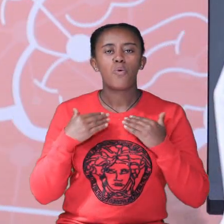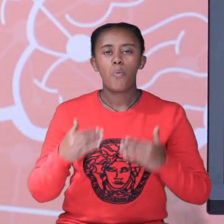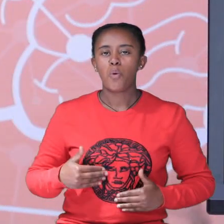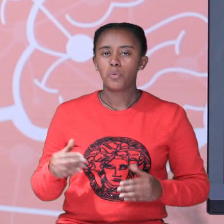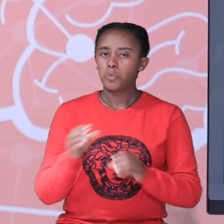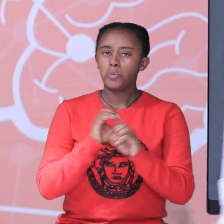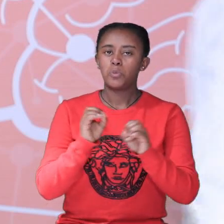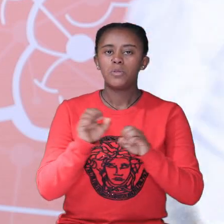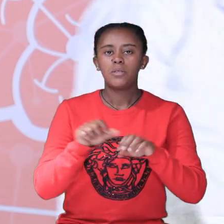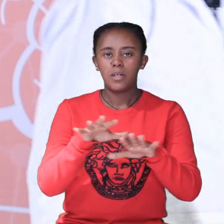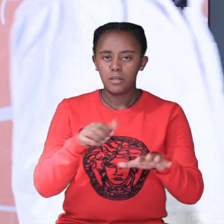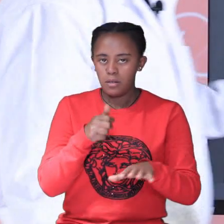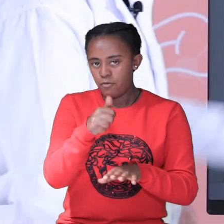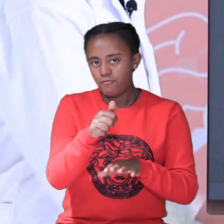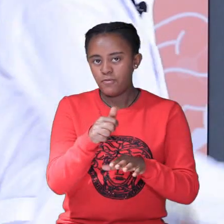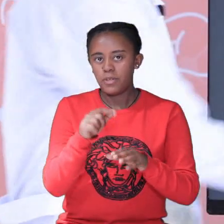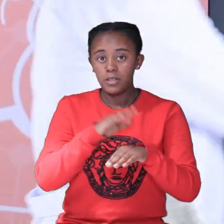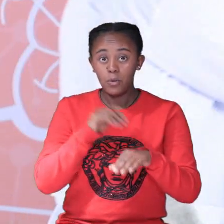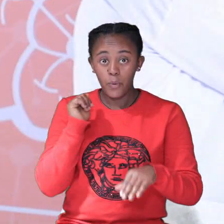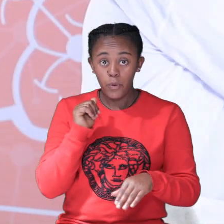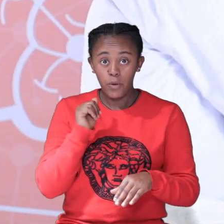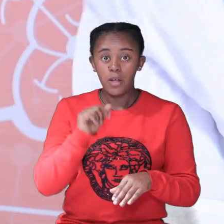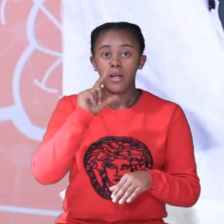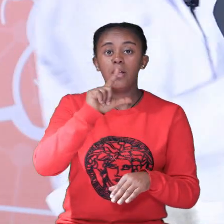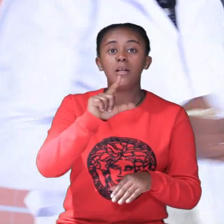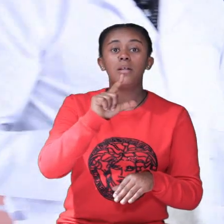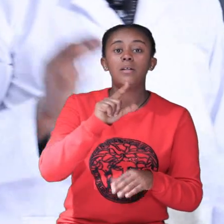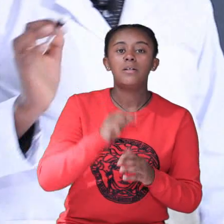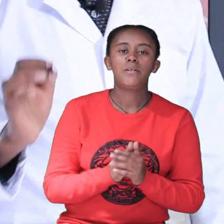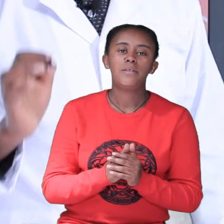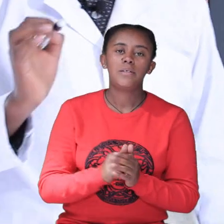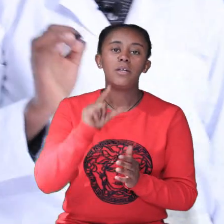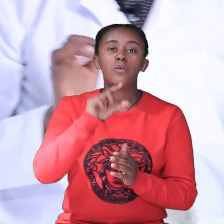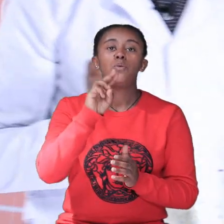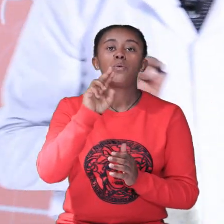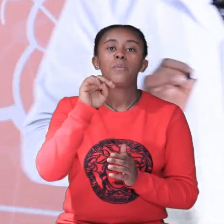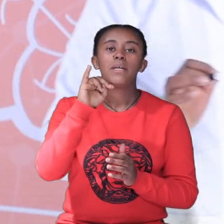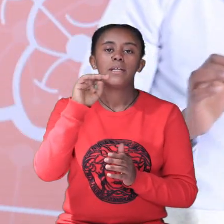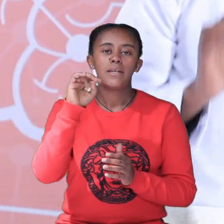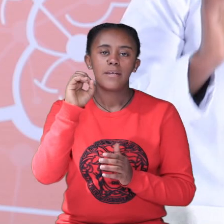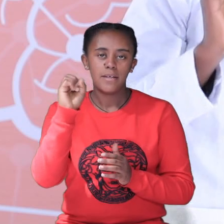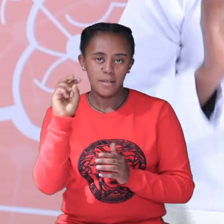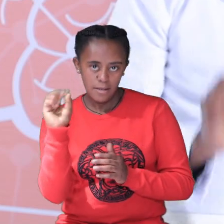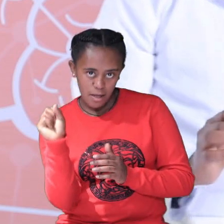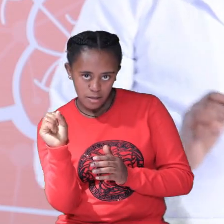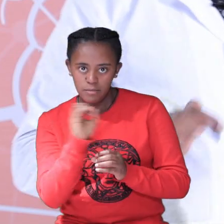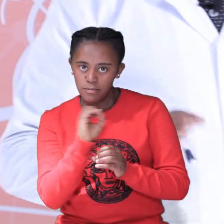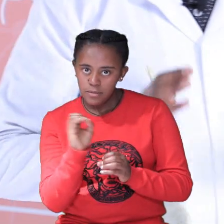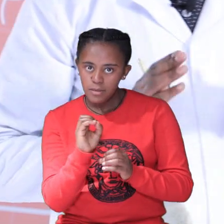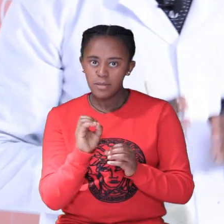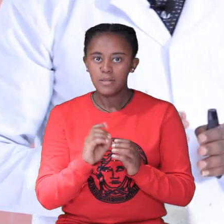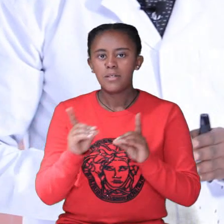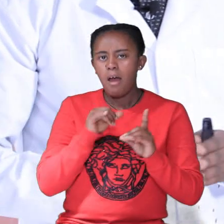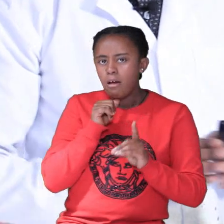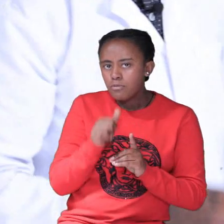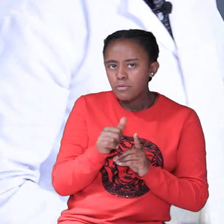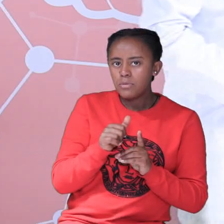generate light of their own. It's called luminous bodies. These luminous bodies does not generate